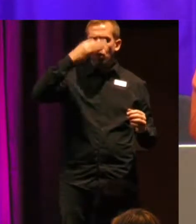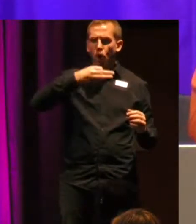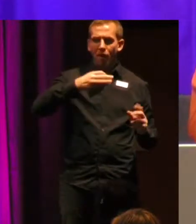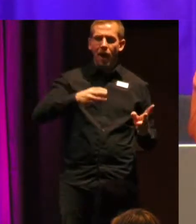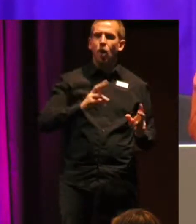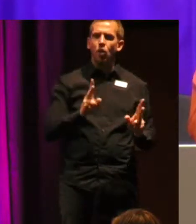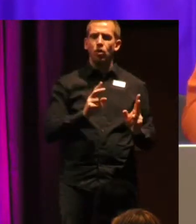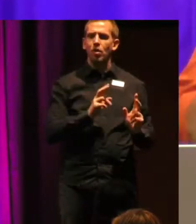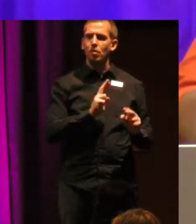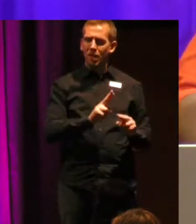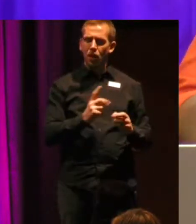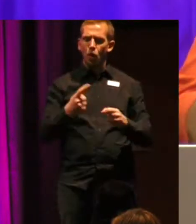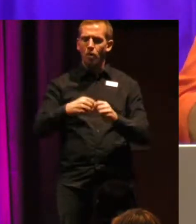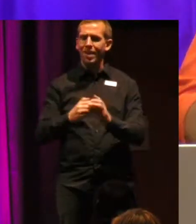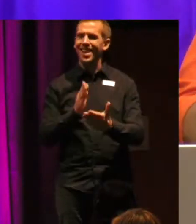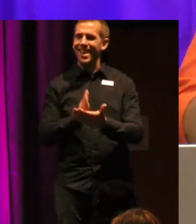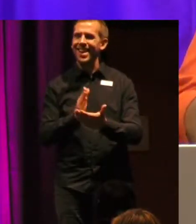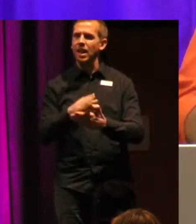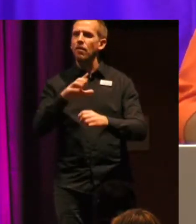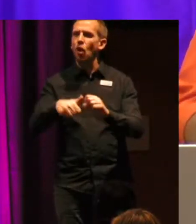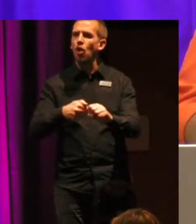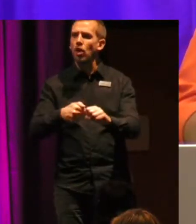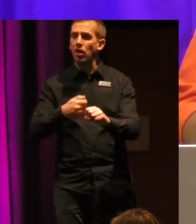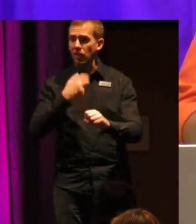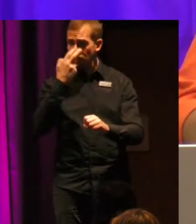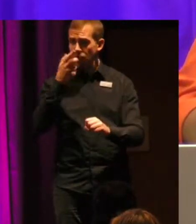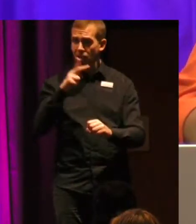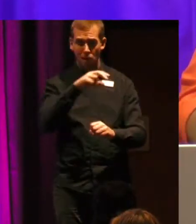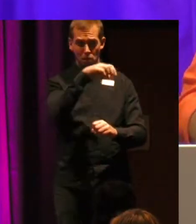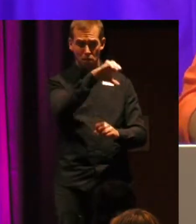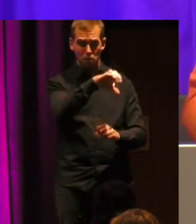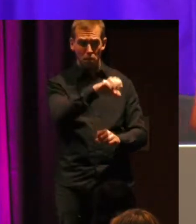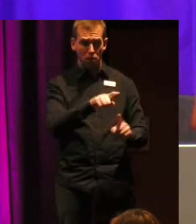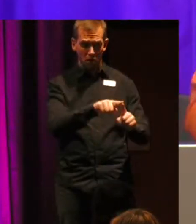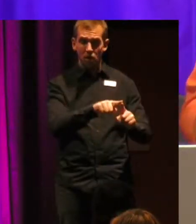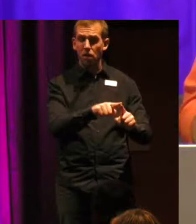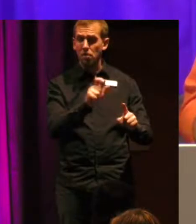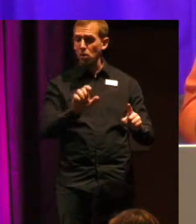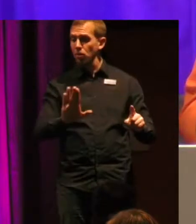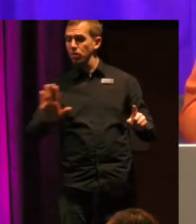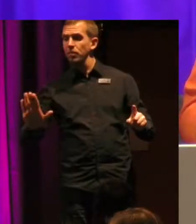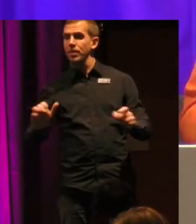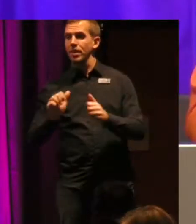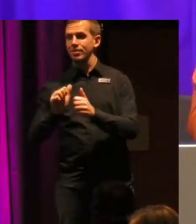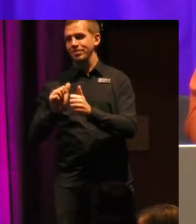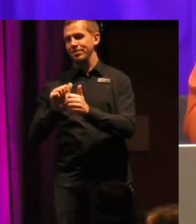along and targeting people. And so we've also seen people's addresses being